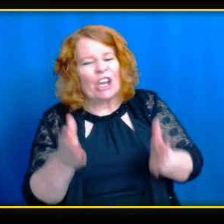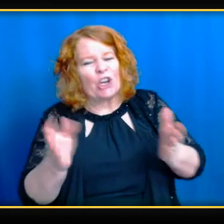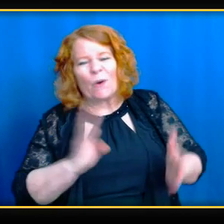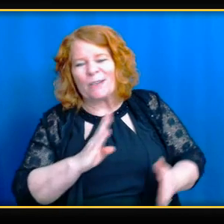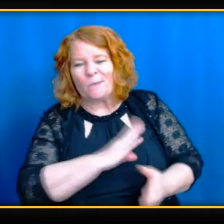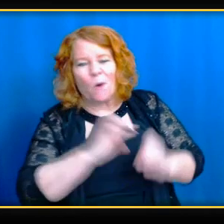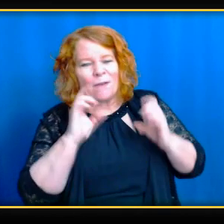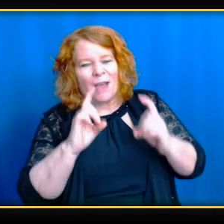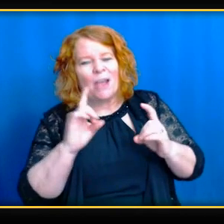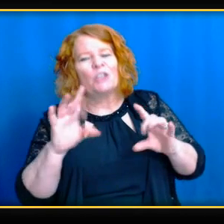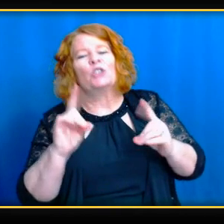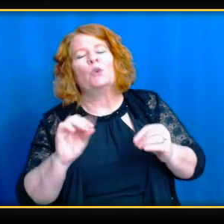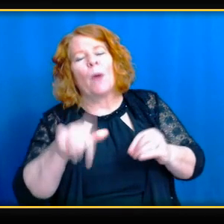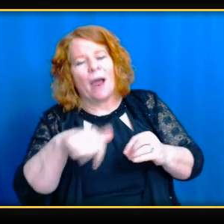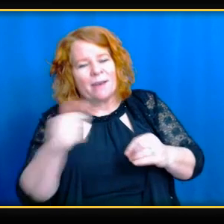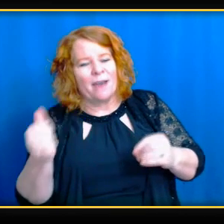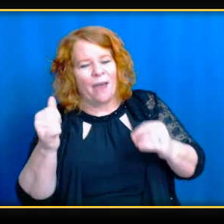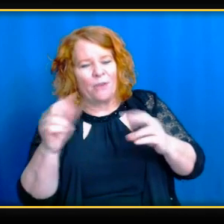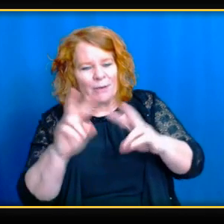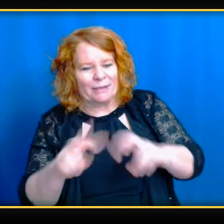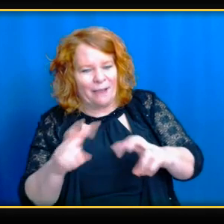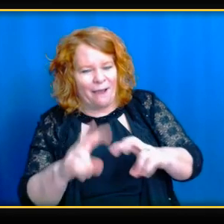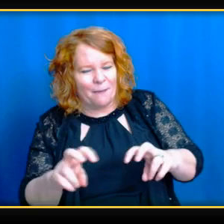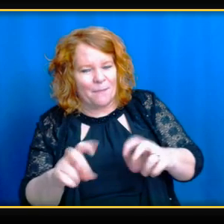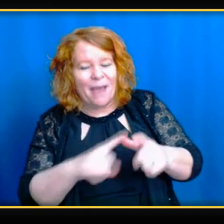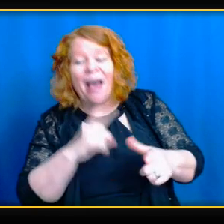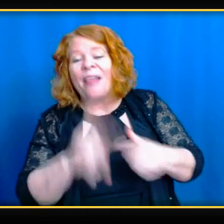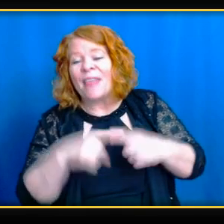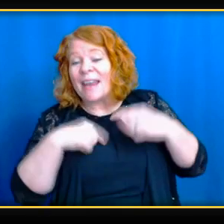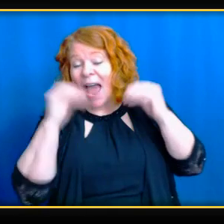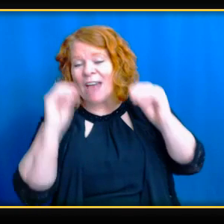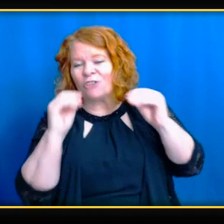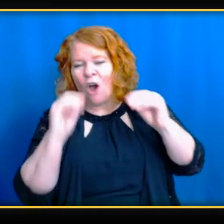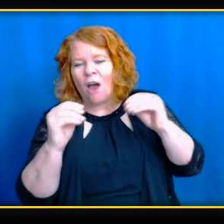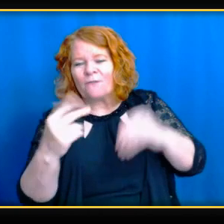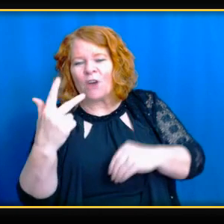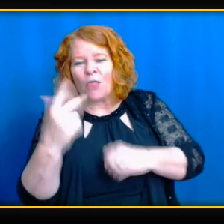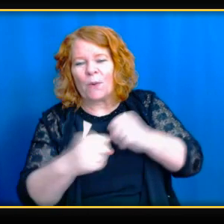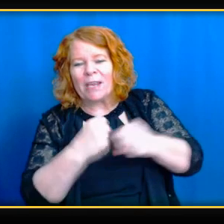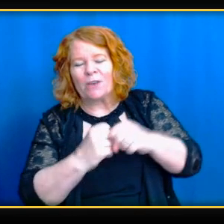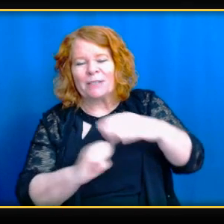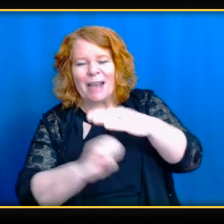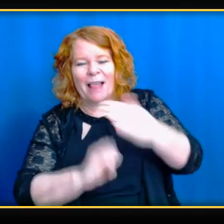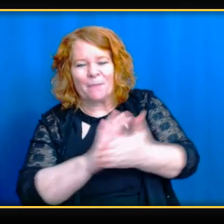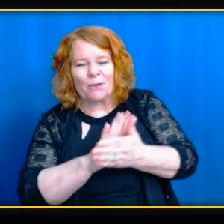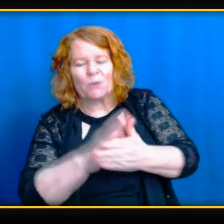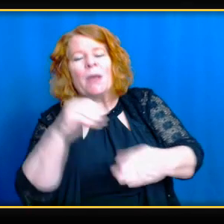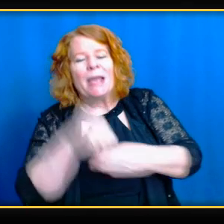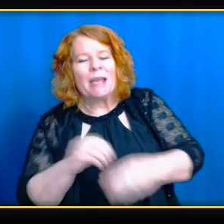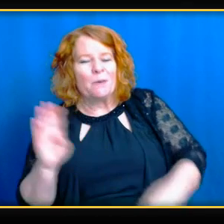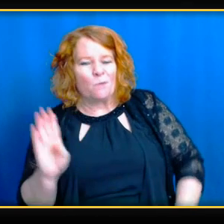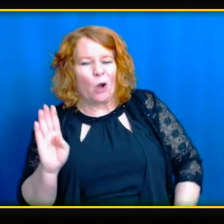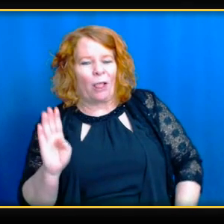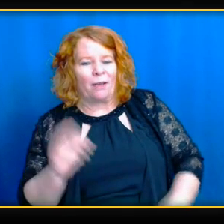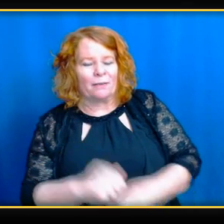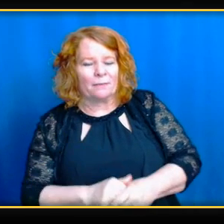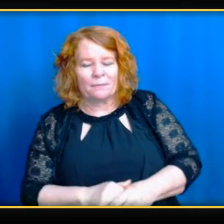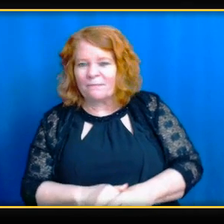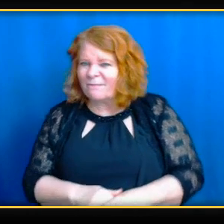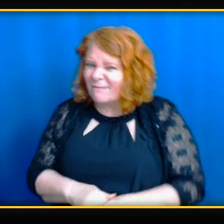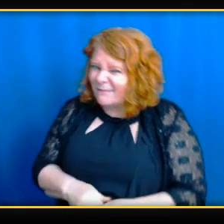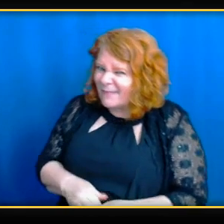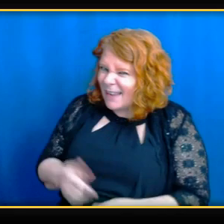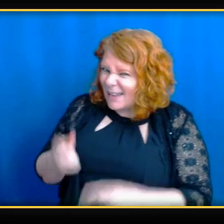exam. And then I taught for 3 years in elementary school in Brooklyn. So you're teaching elementary school